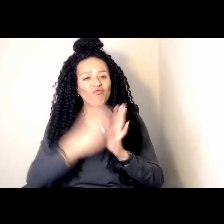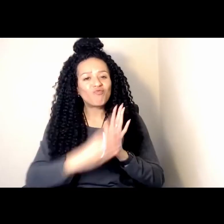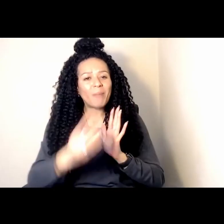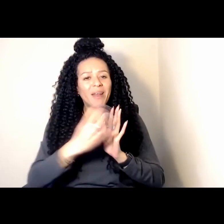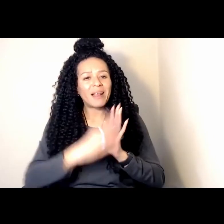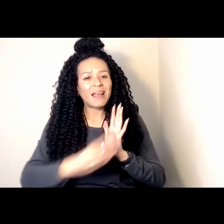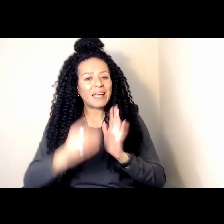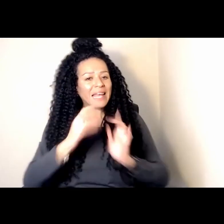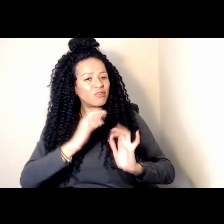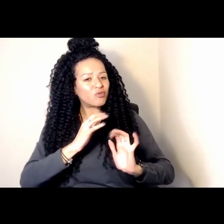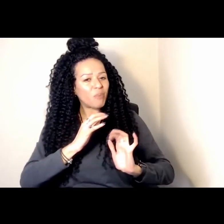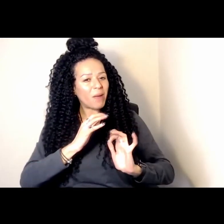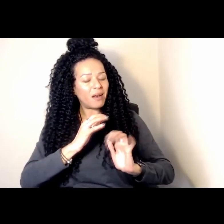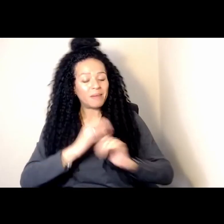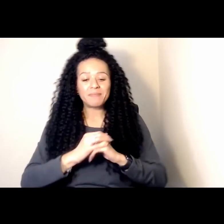Hiliora,